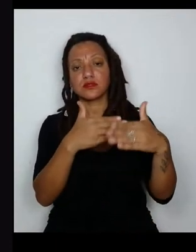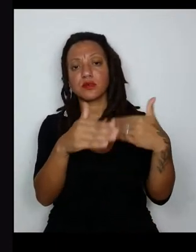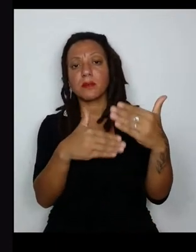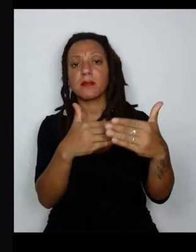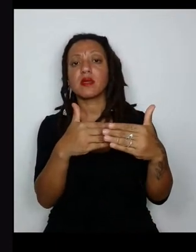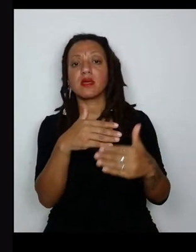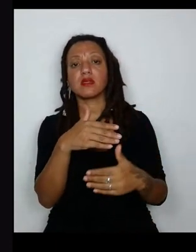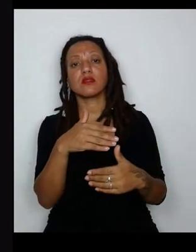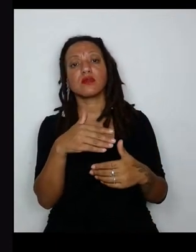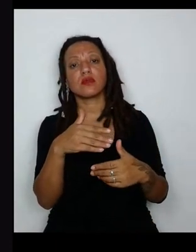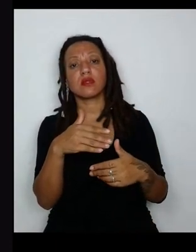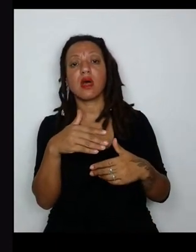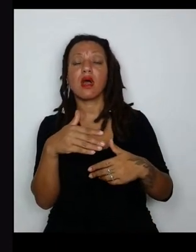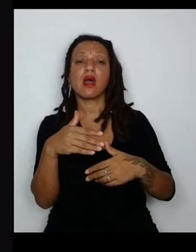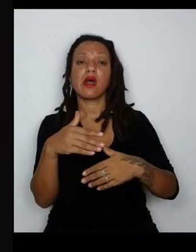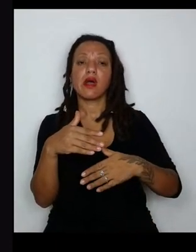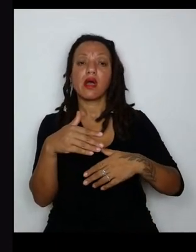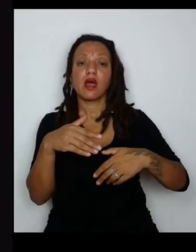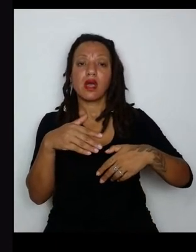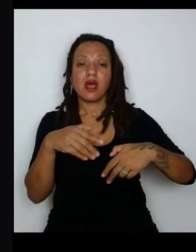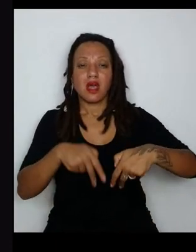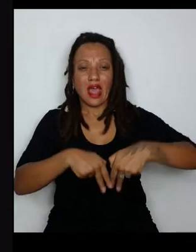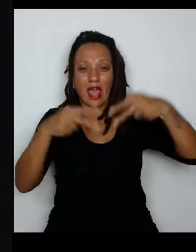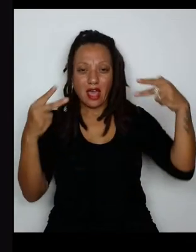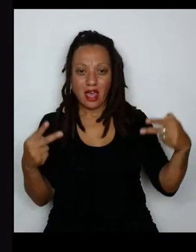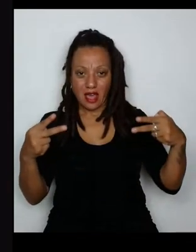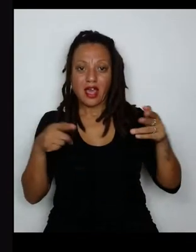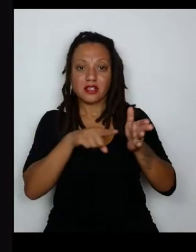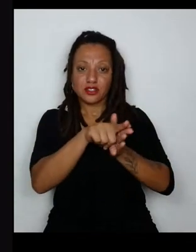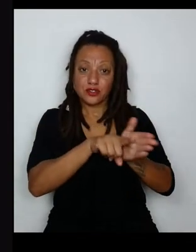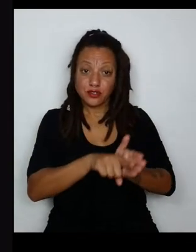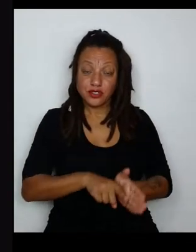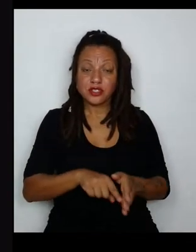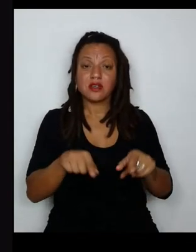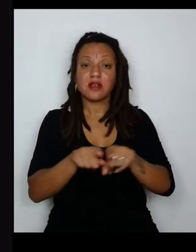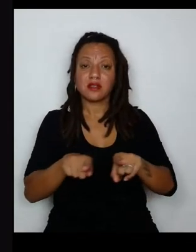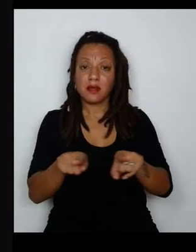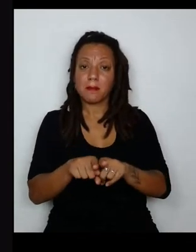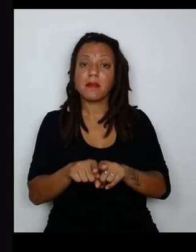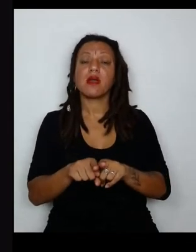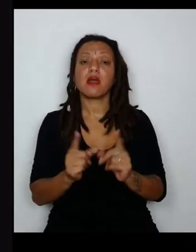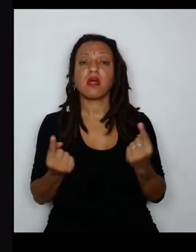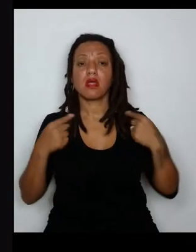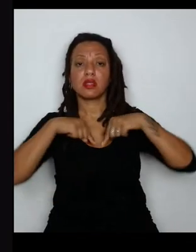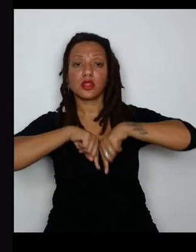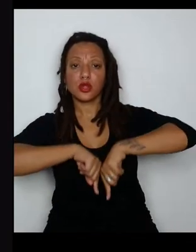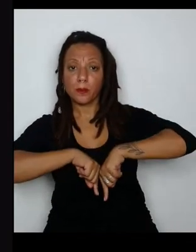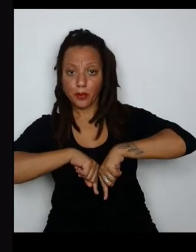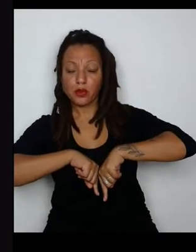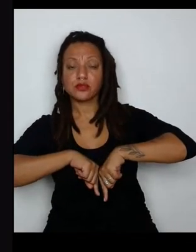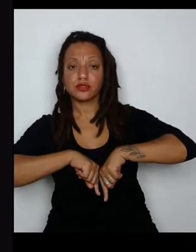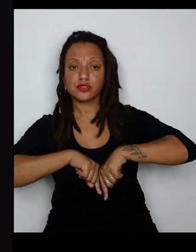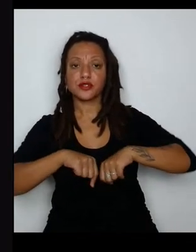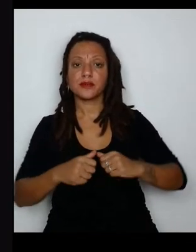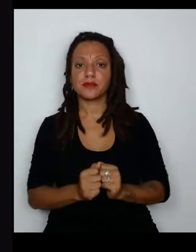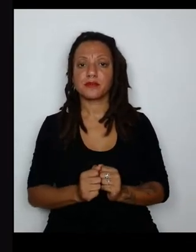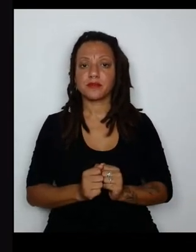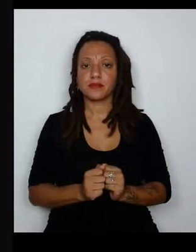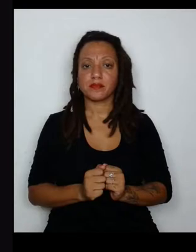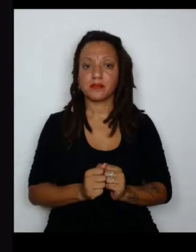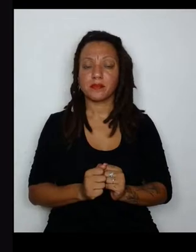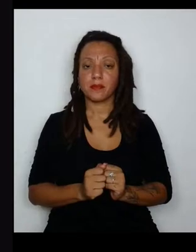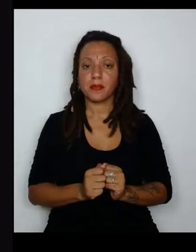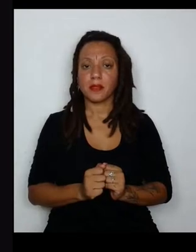ethnology and anthropology whose tributaries contribute to the consolidation